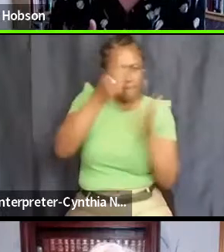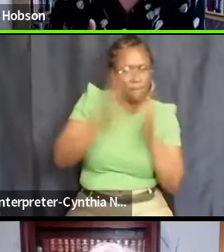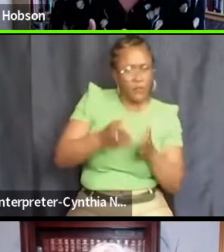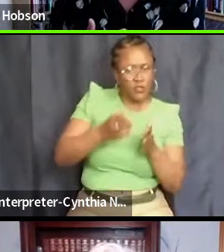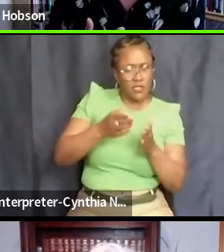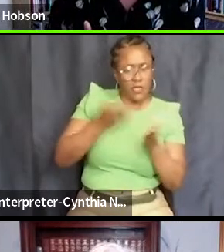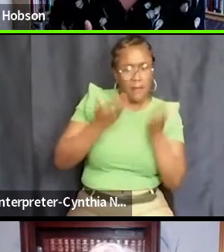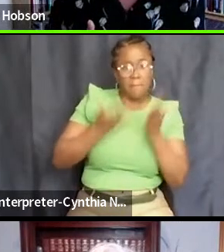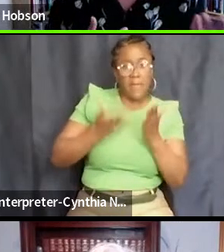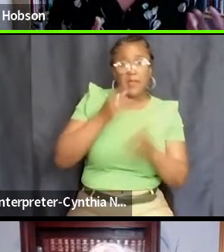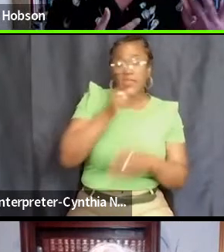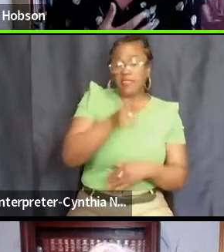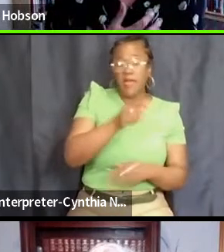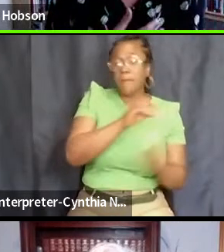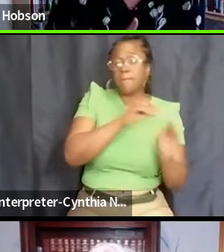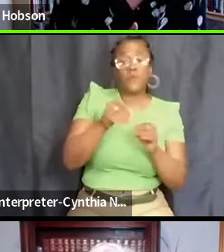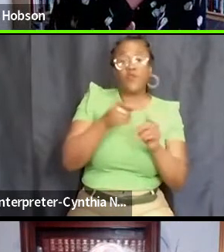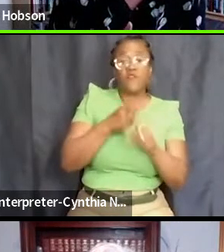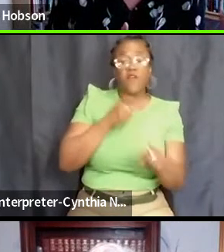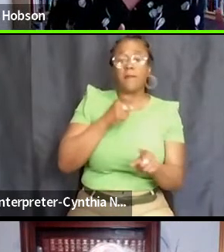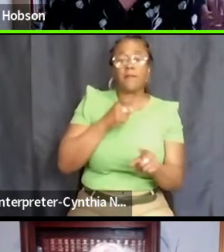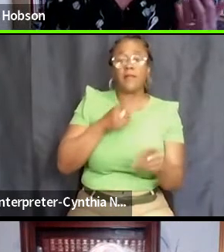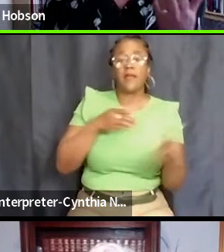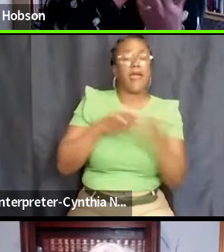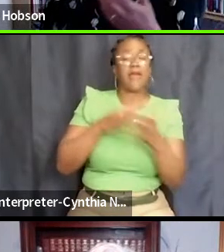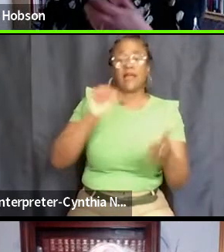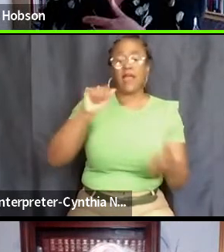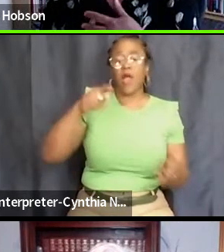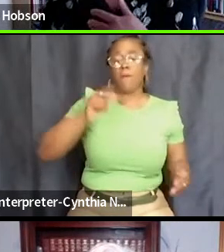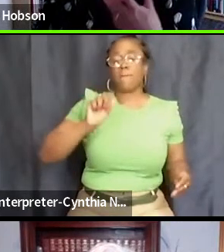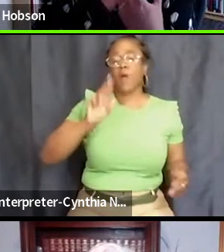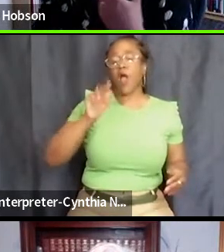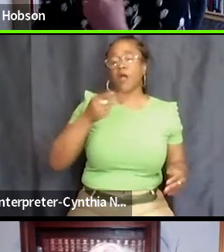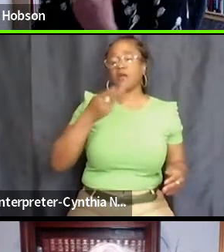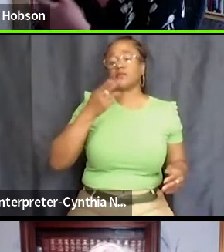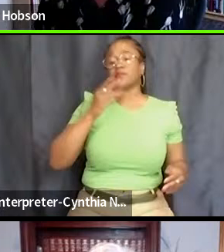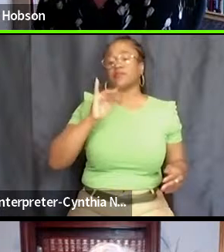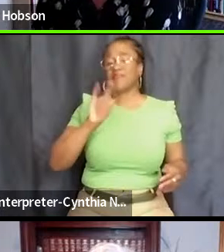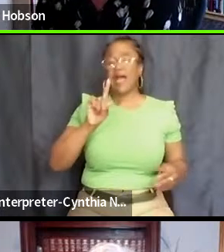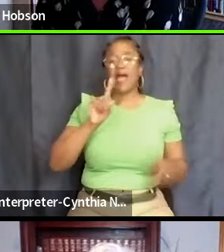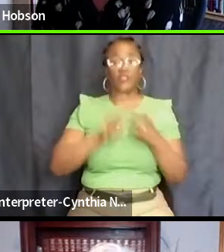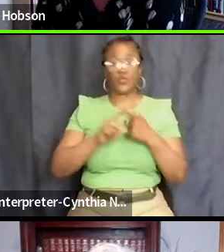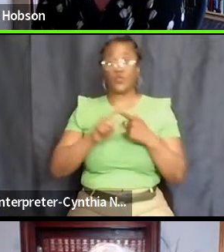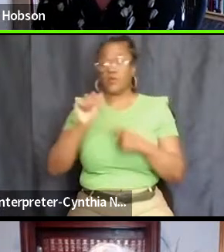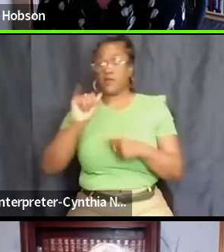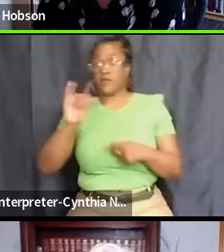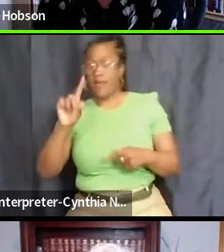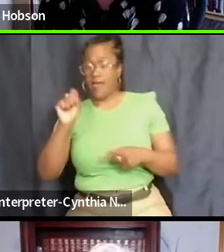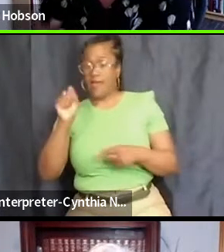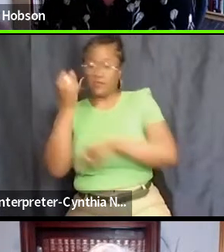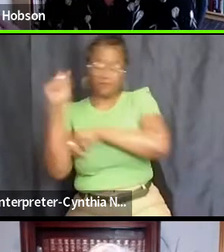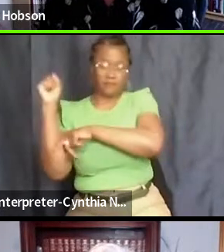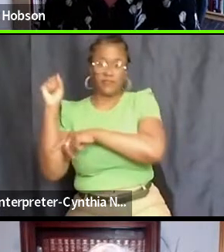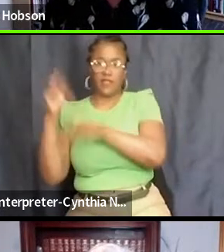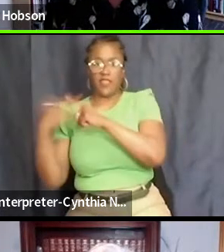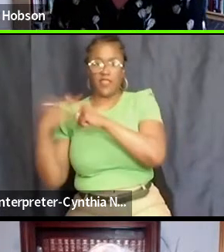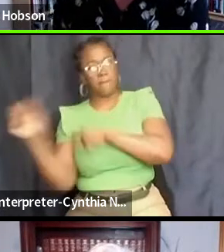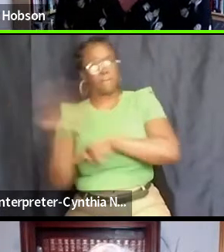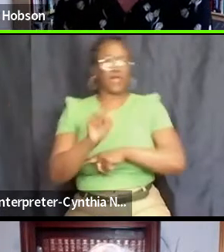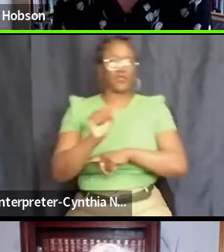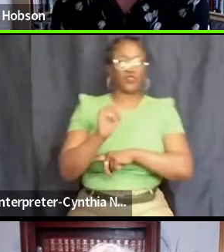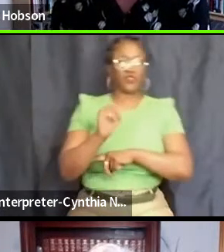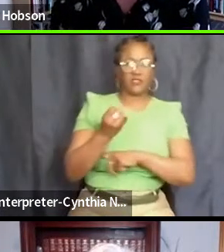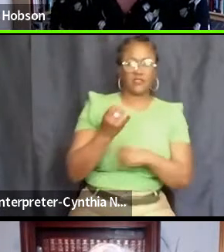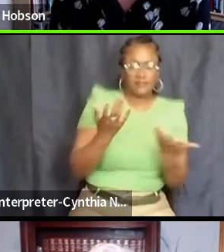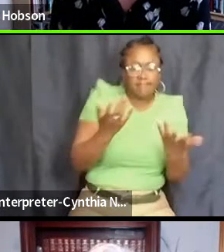have moved from, let's say, the anti-apartheid movement to AIDS activism and then back to the global justice movement as one